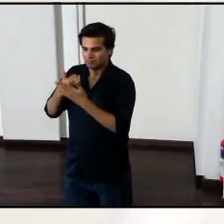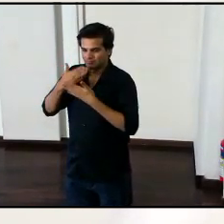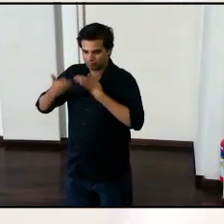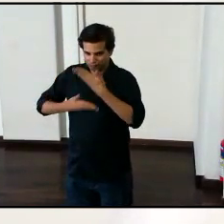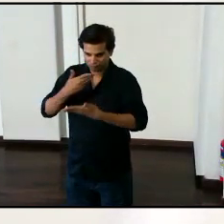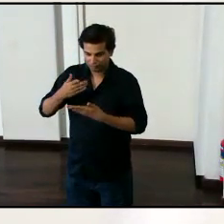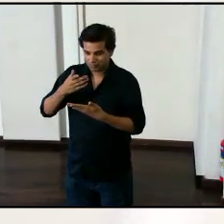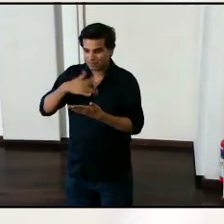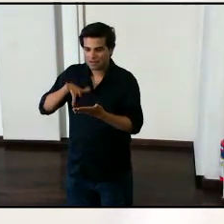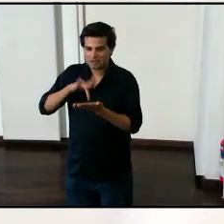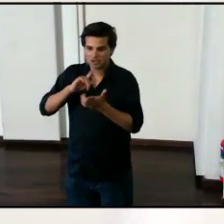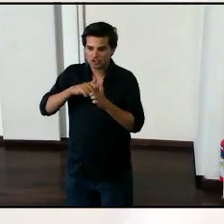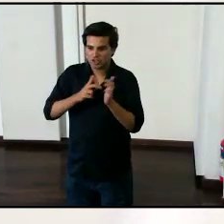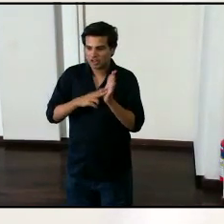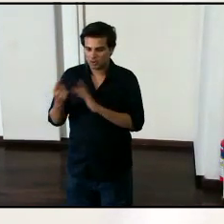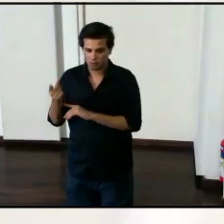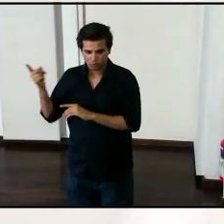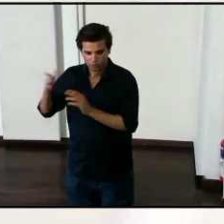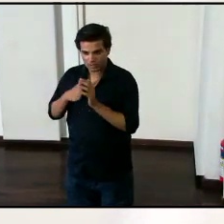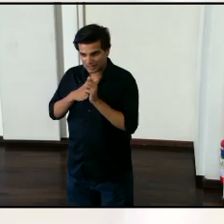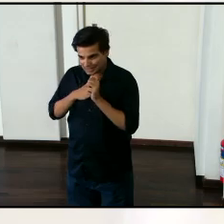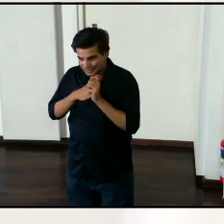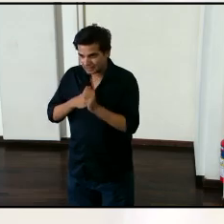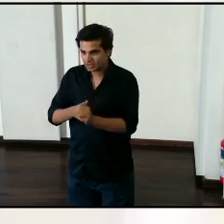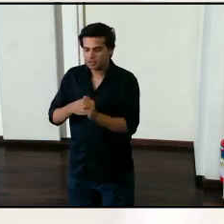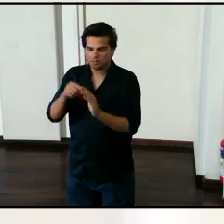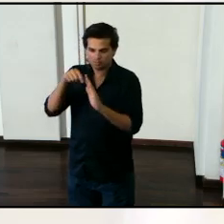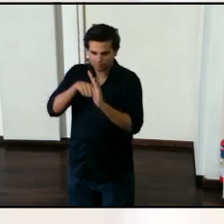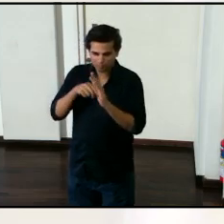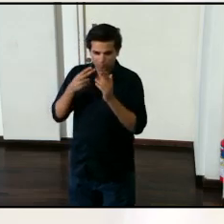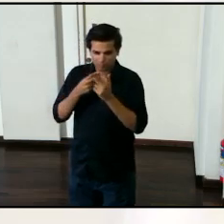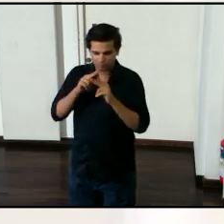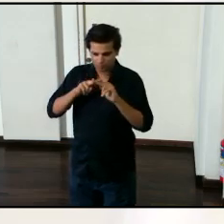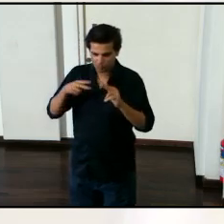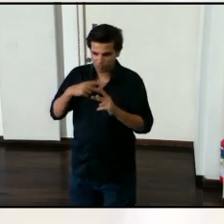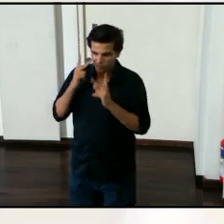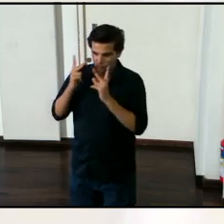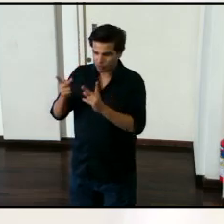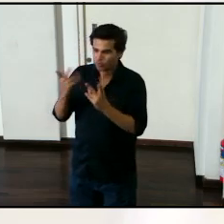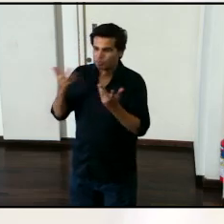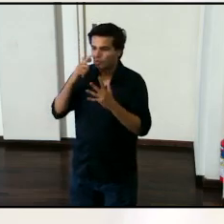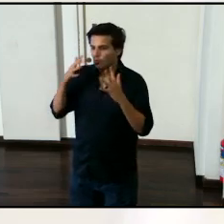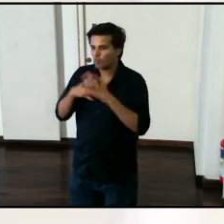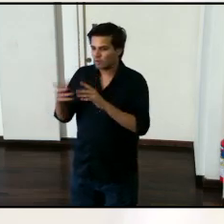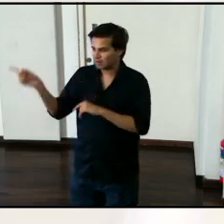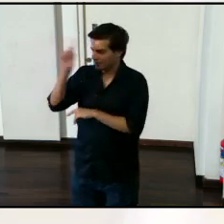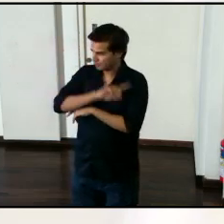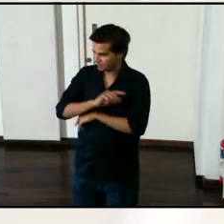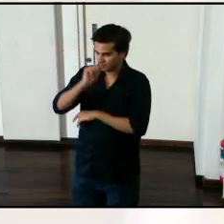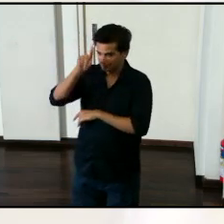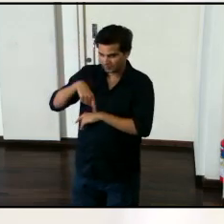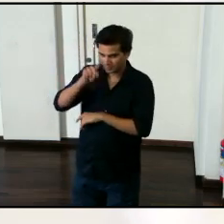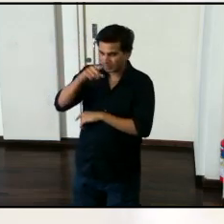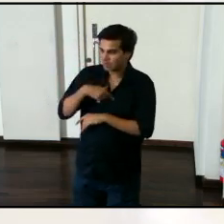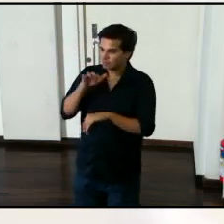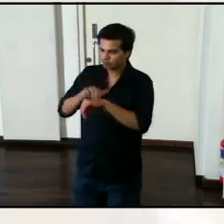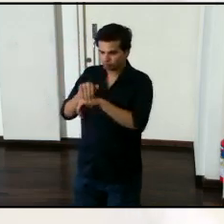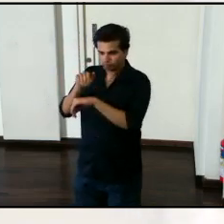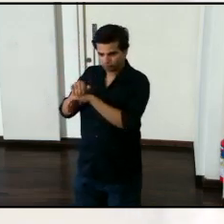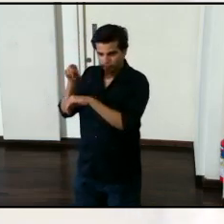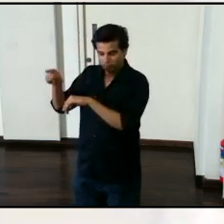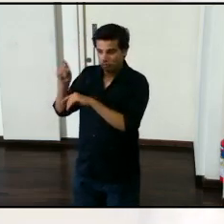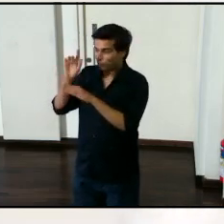JNU. She will lead us through an insightful exploration of the Indian women's movement as captured through its